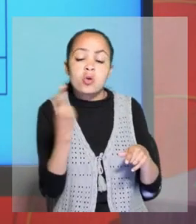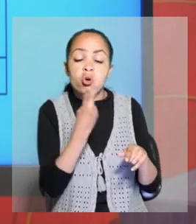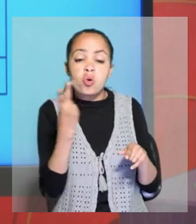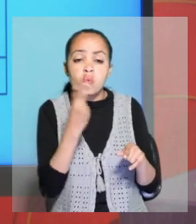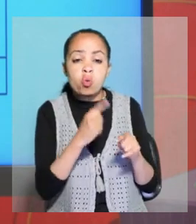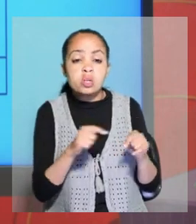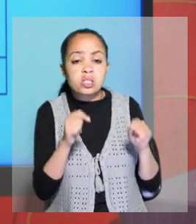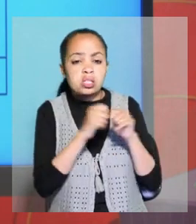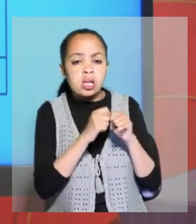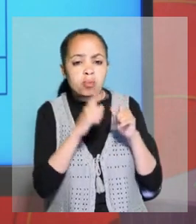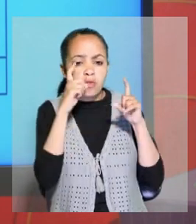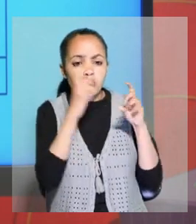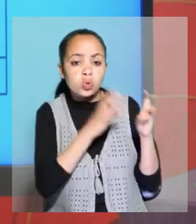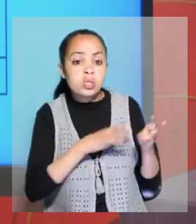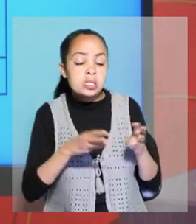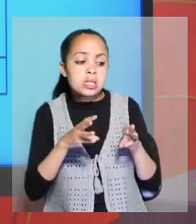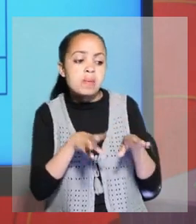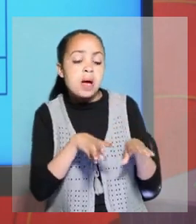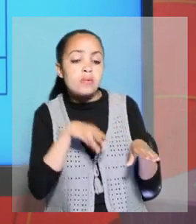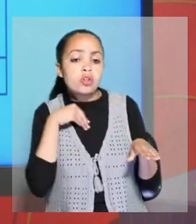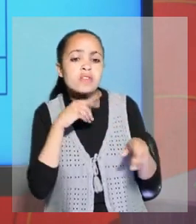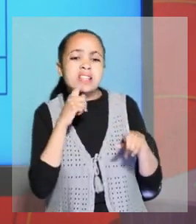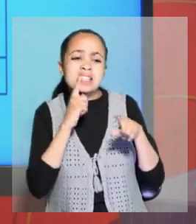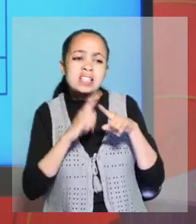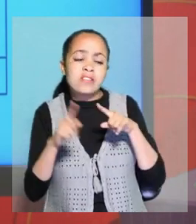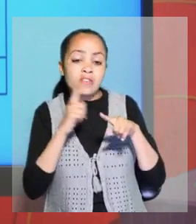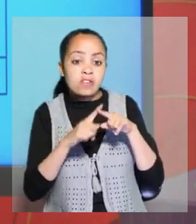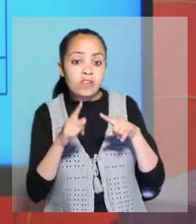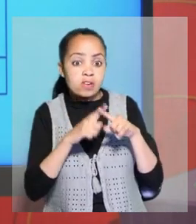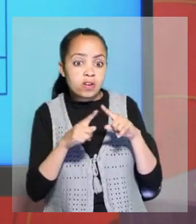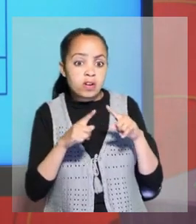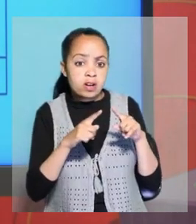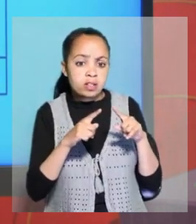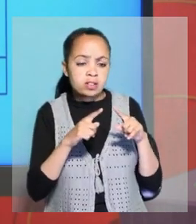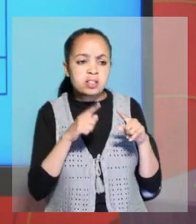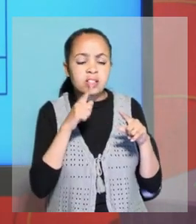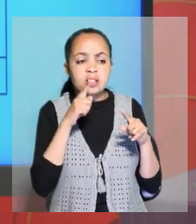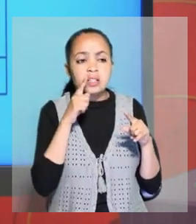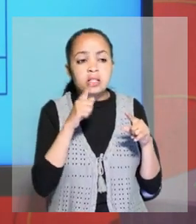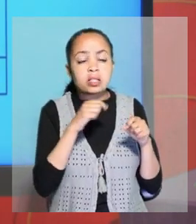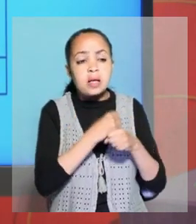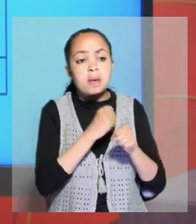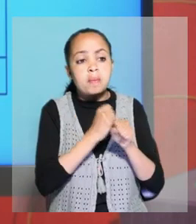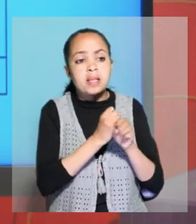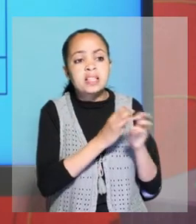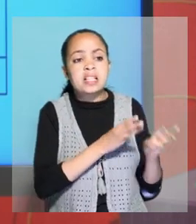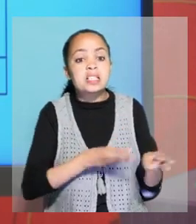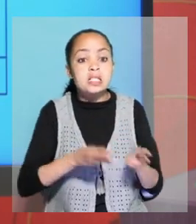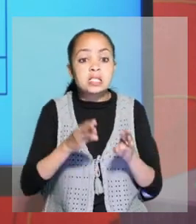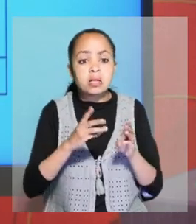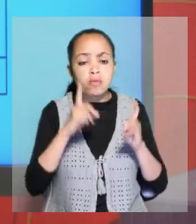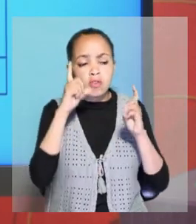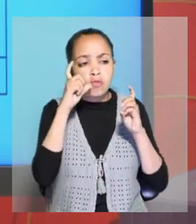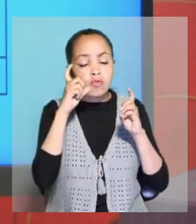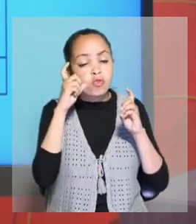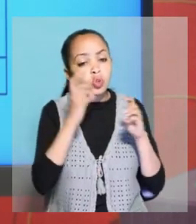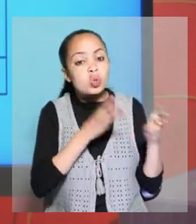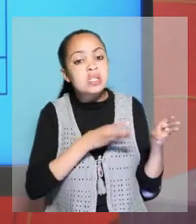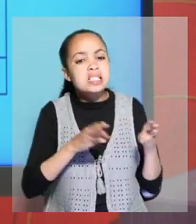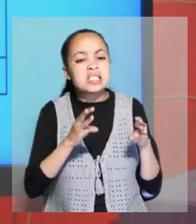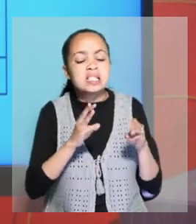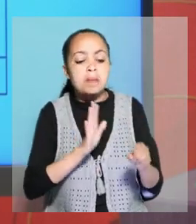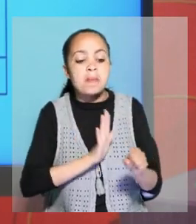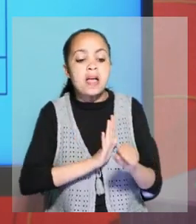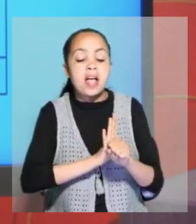of photosystem absorb with different absorptive spectrum that make the system of photosynthesis to become efficient